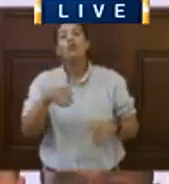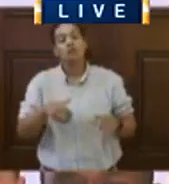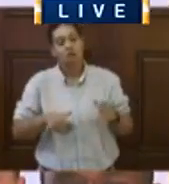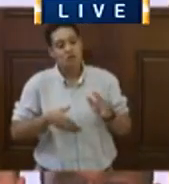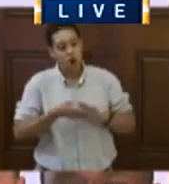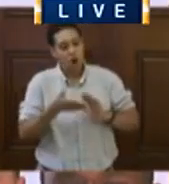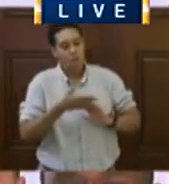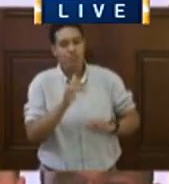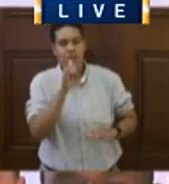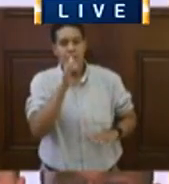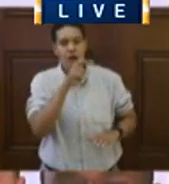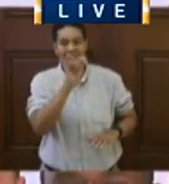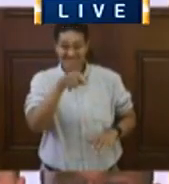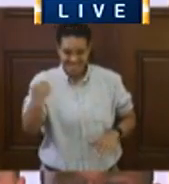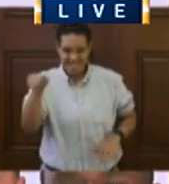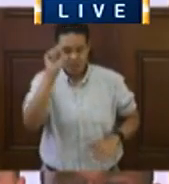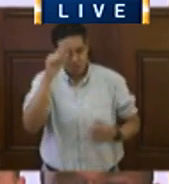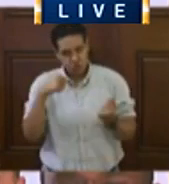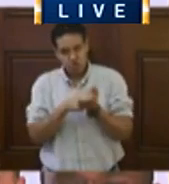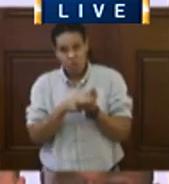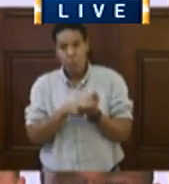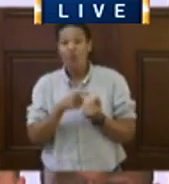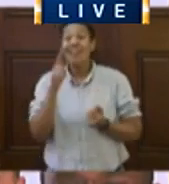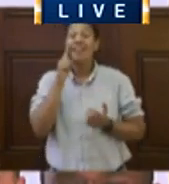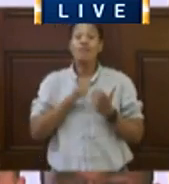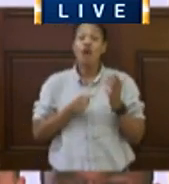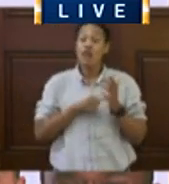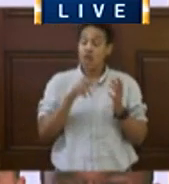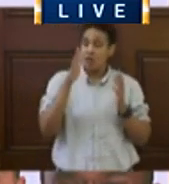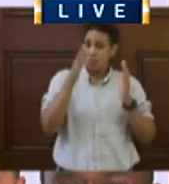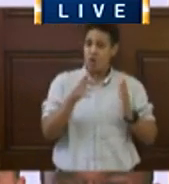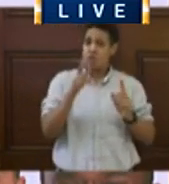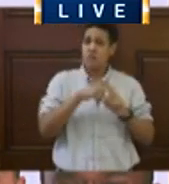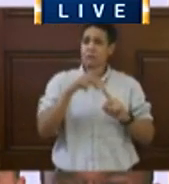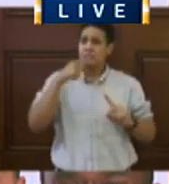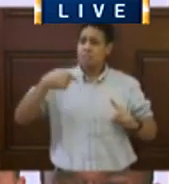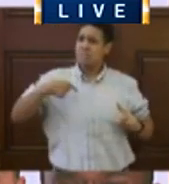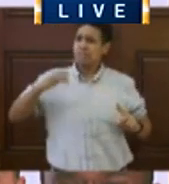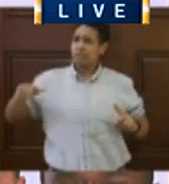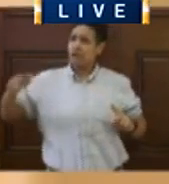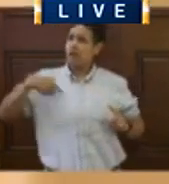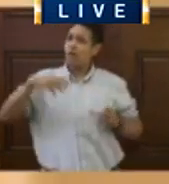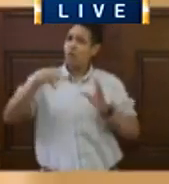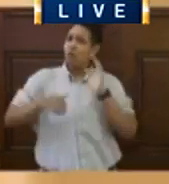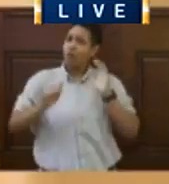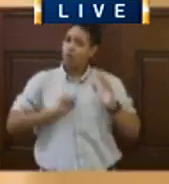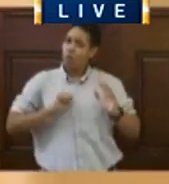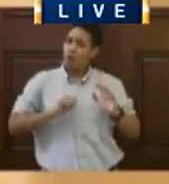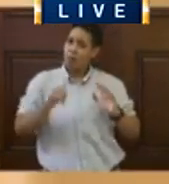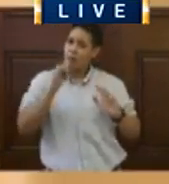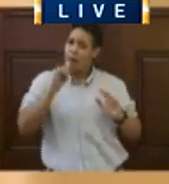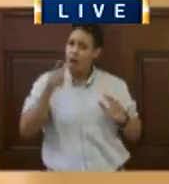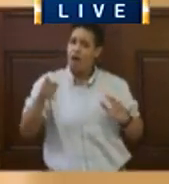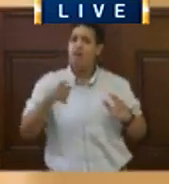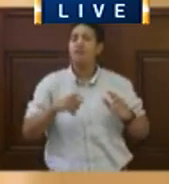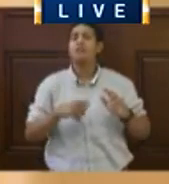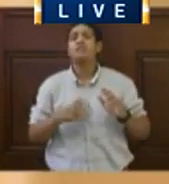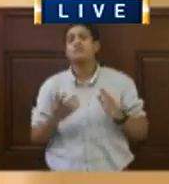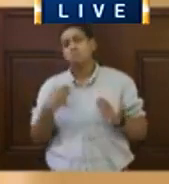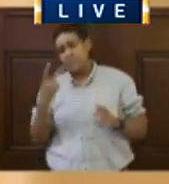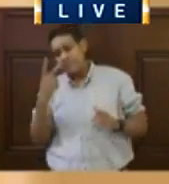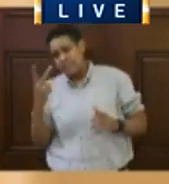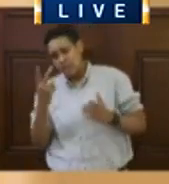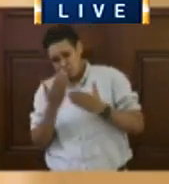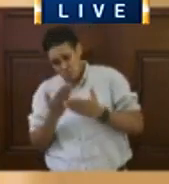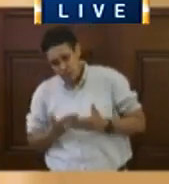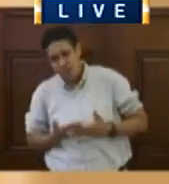verify that the applicant is who they say they are, based on the list of bars in